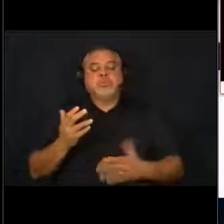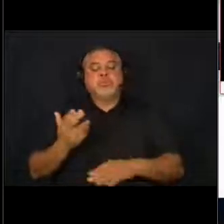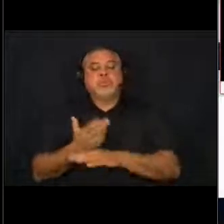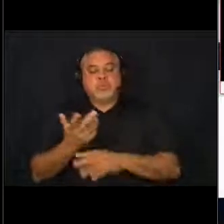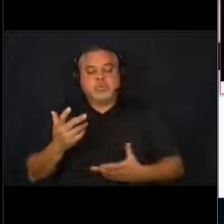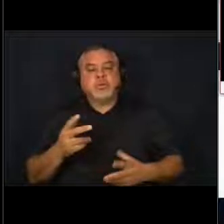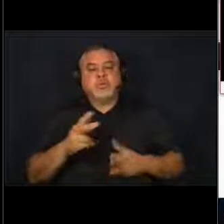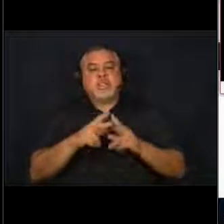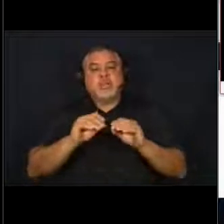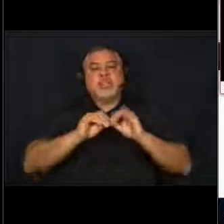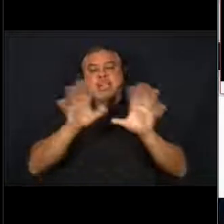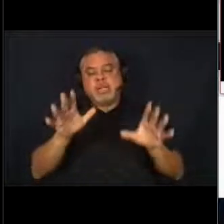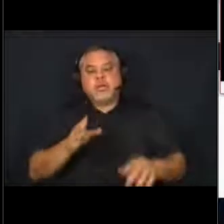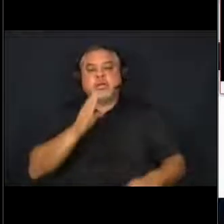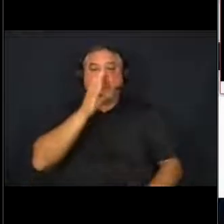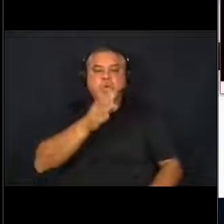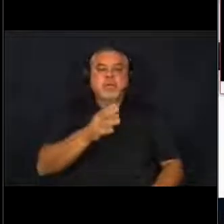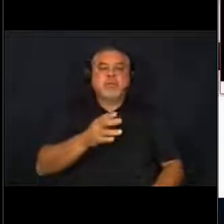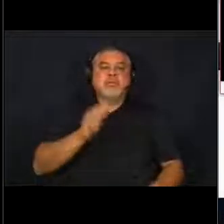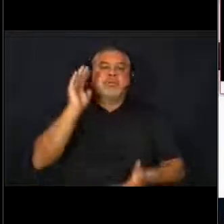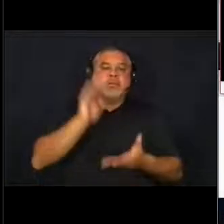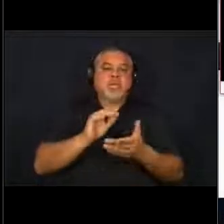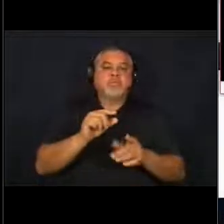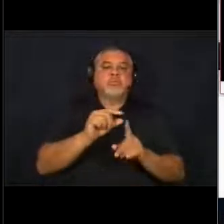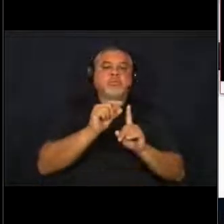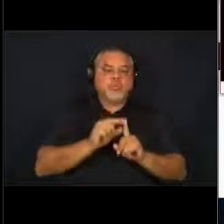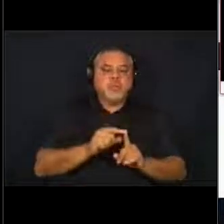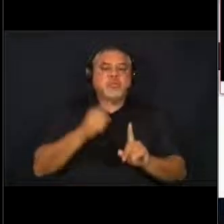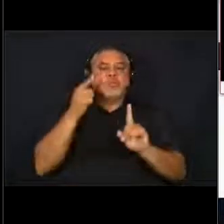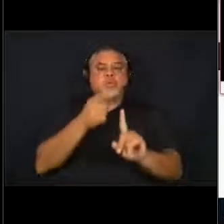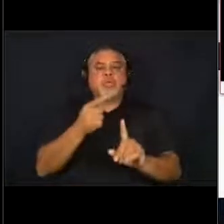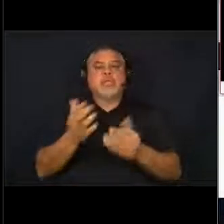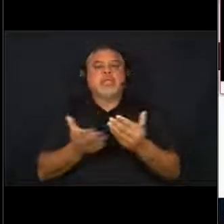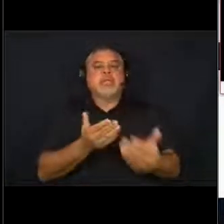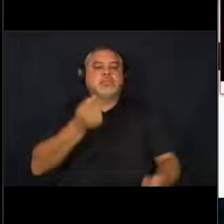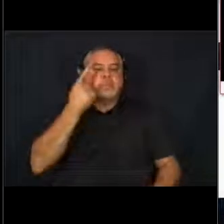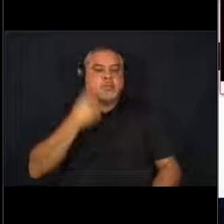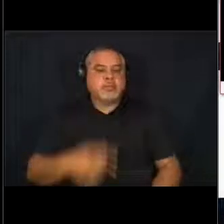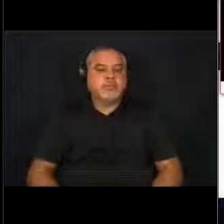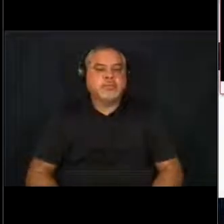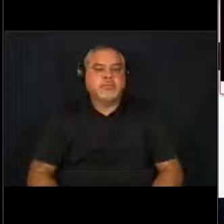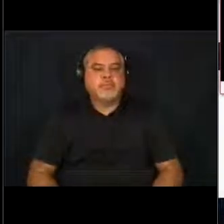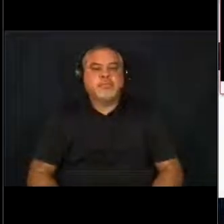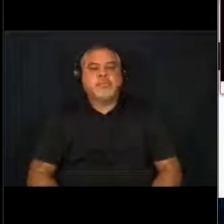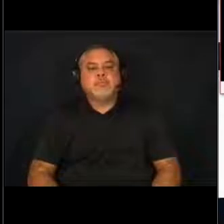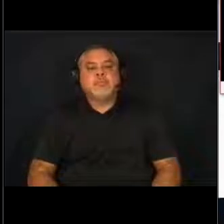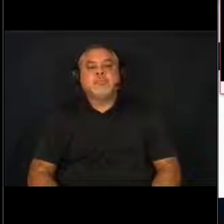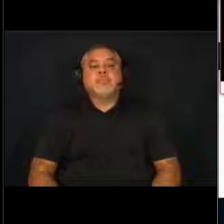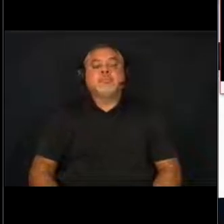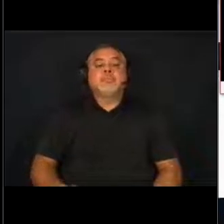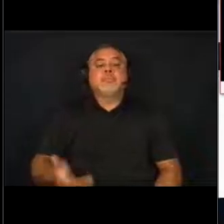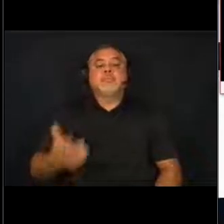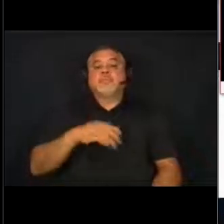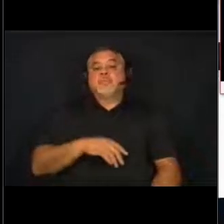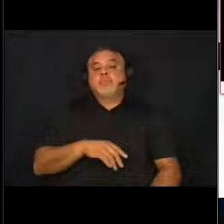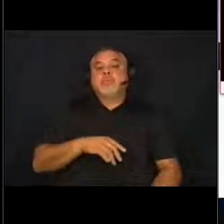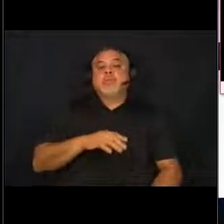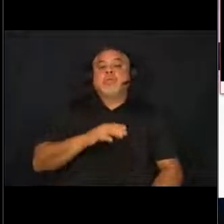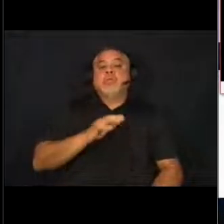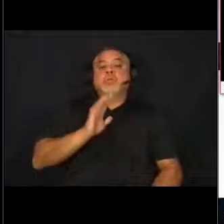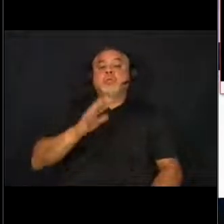direct, fewer words, and to the point, and easier to understand. All right, let's look at another one. Your